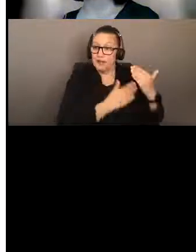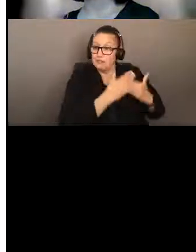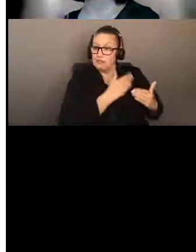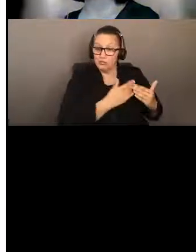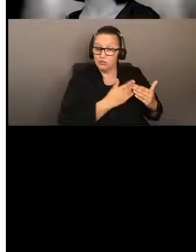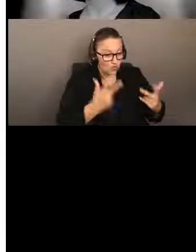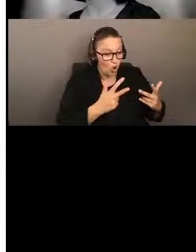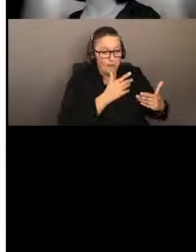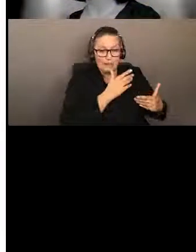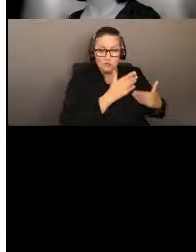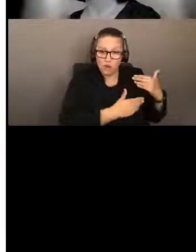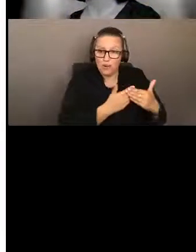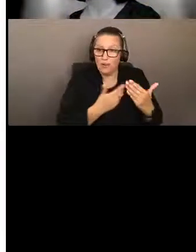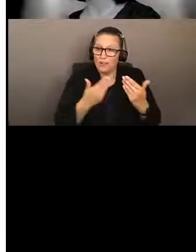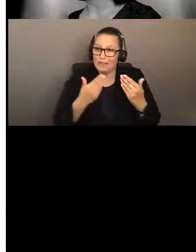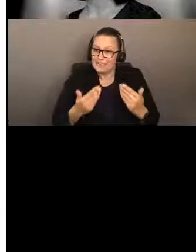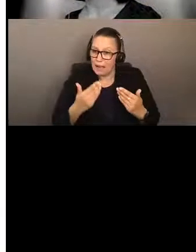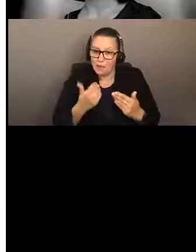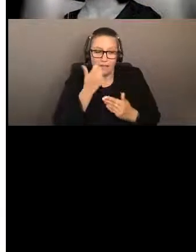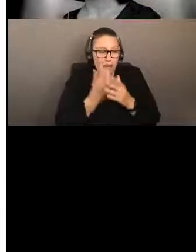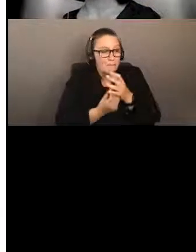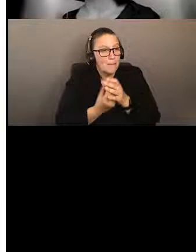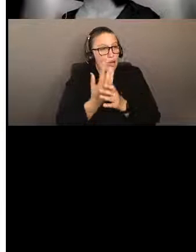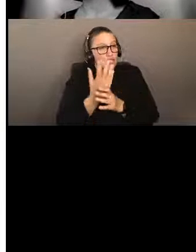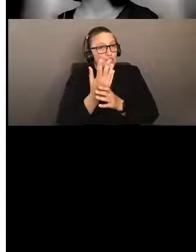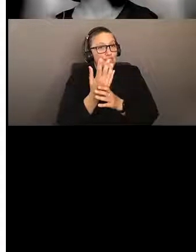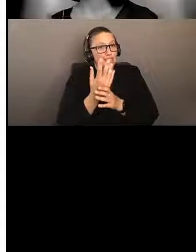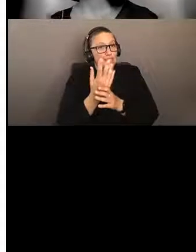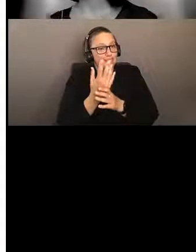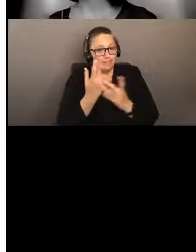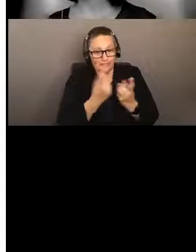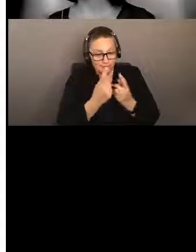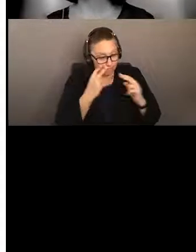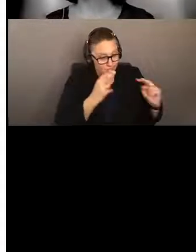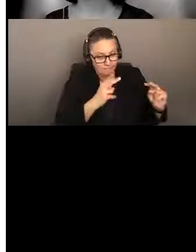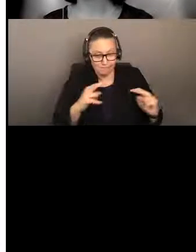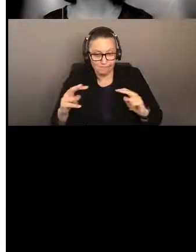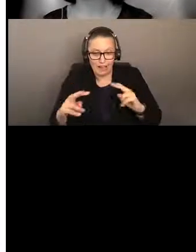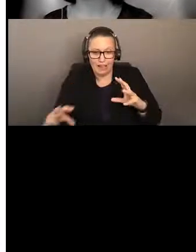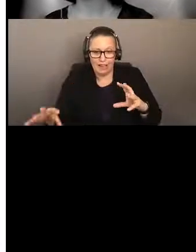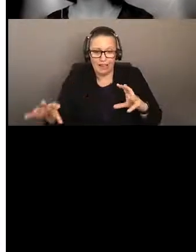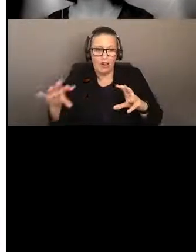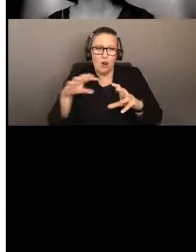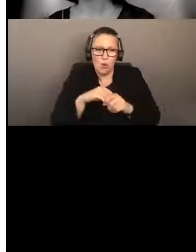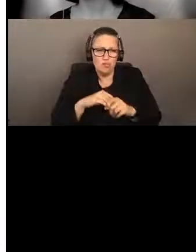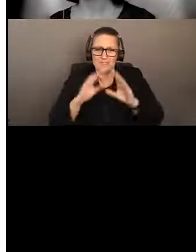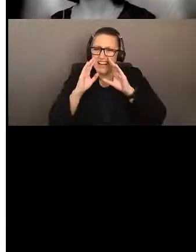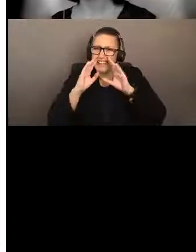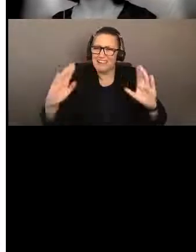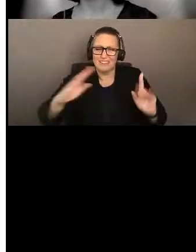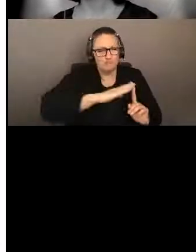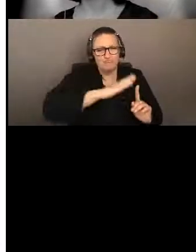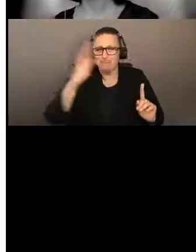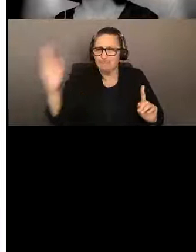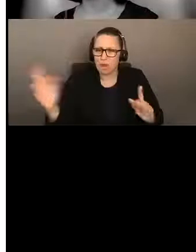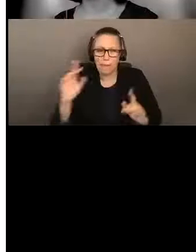historical, contemporary and emerging traditions and creative practices. It includes a fantastic array of contemporary and historic objects and